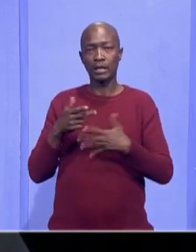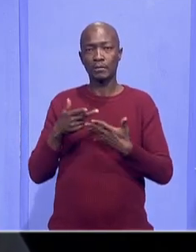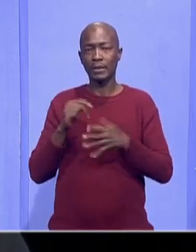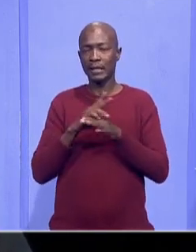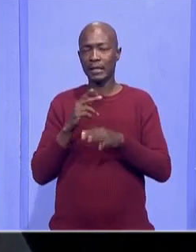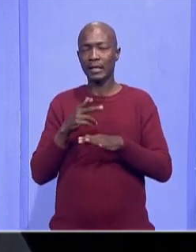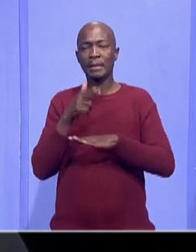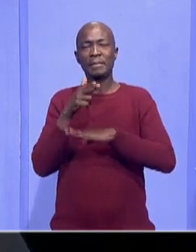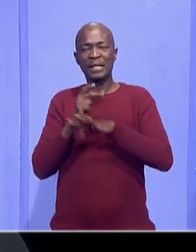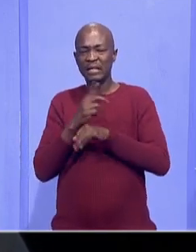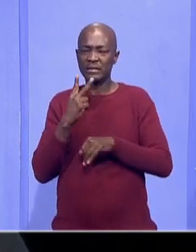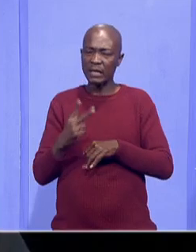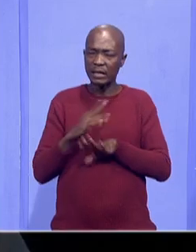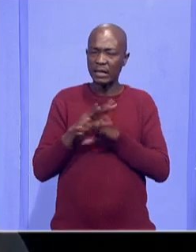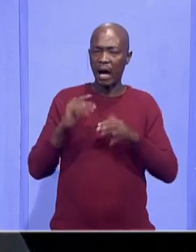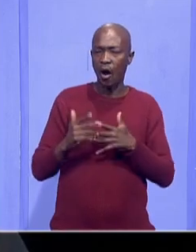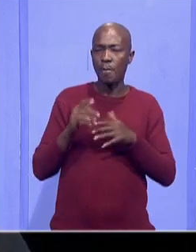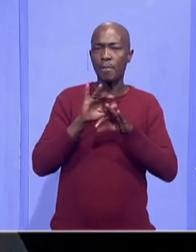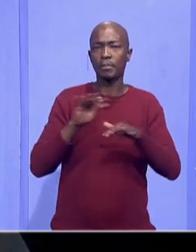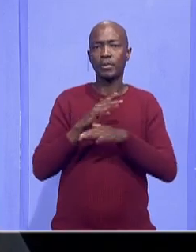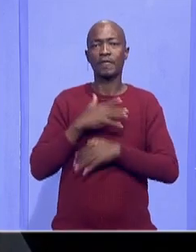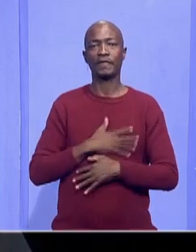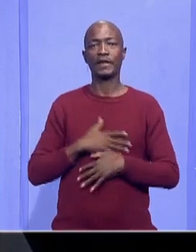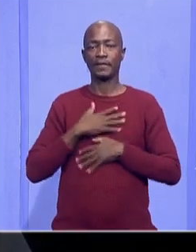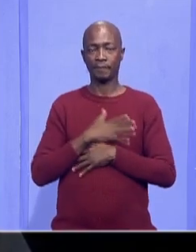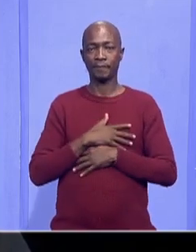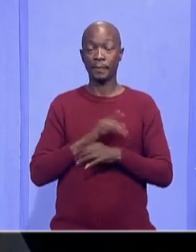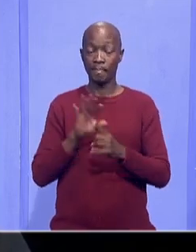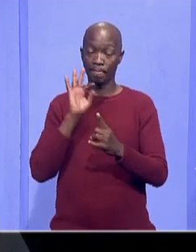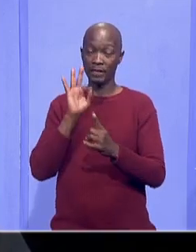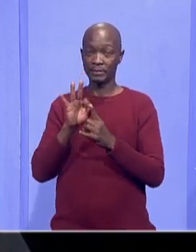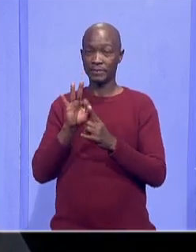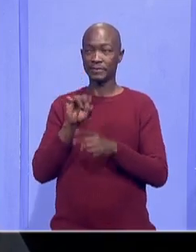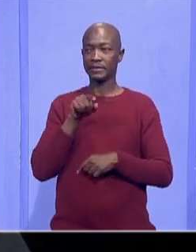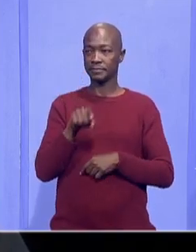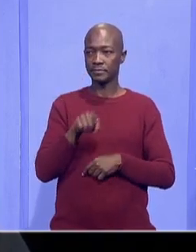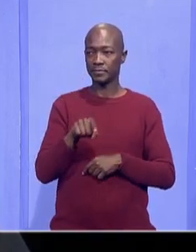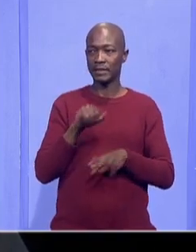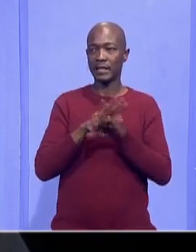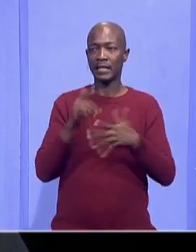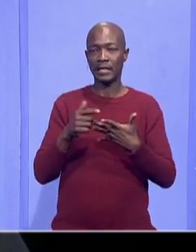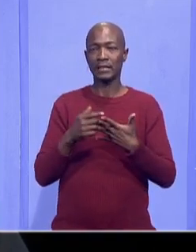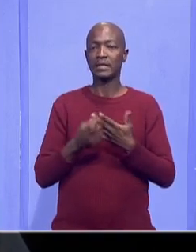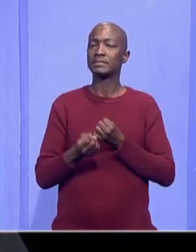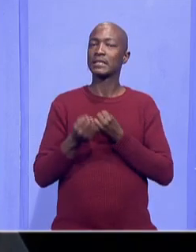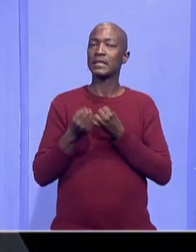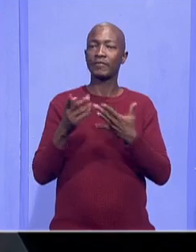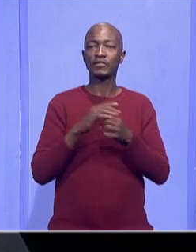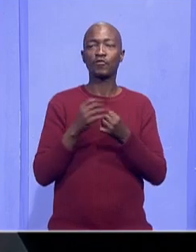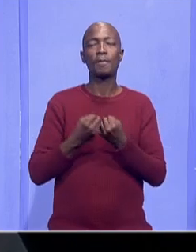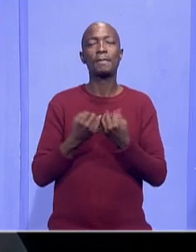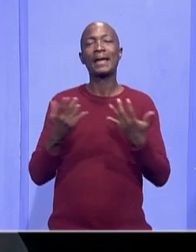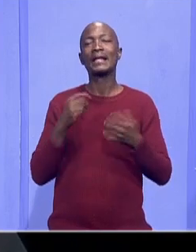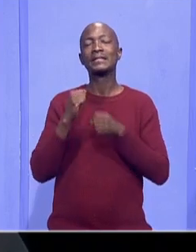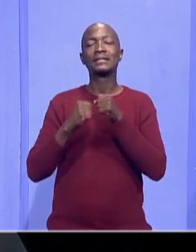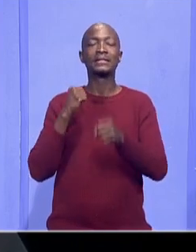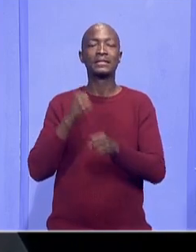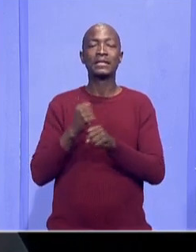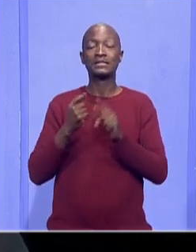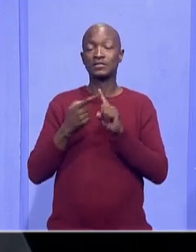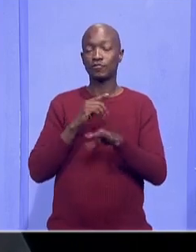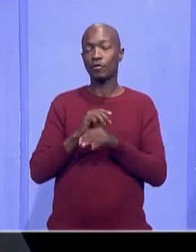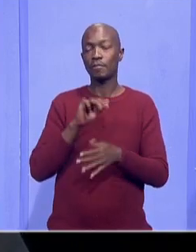ground. Mm-hmm. Specifically on the model, this model has been deployed for quite many years, over 20 years, since